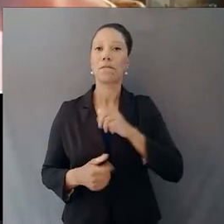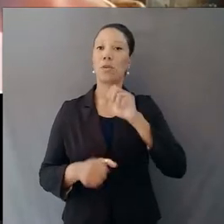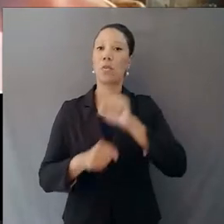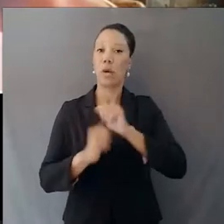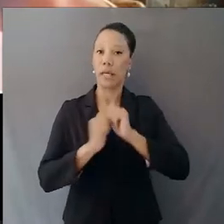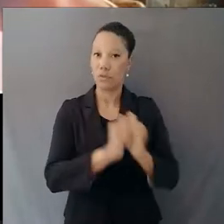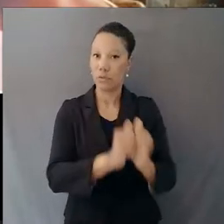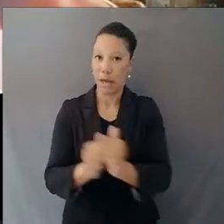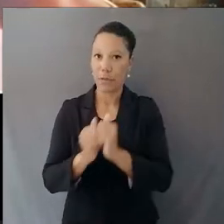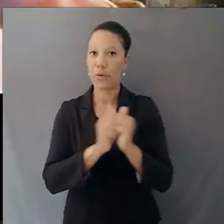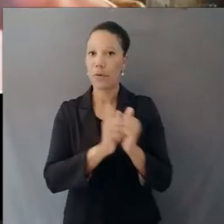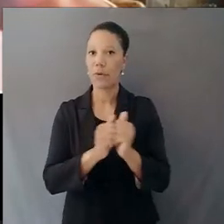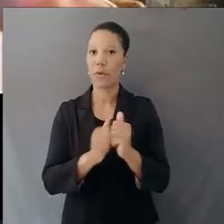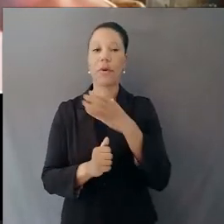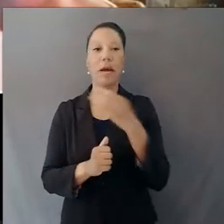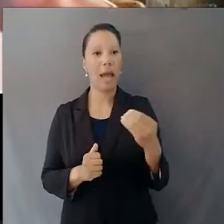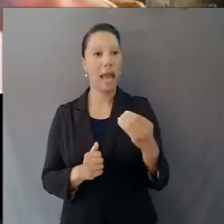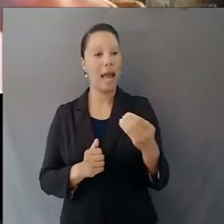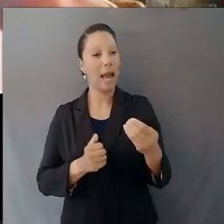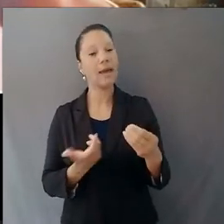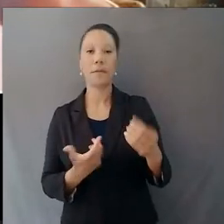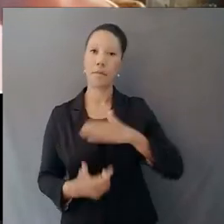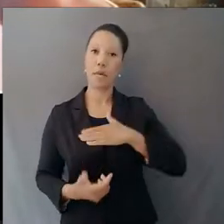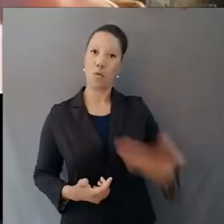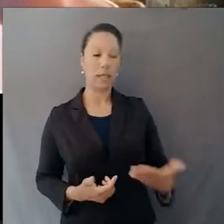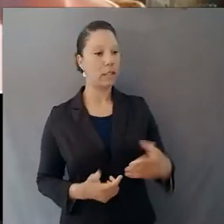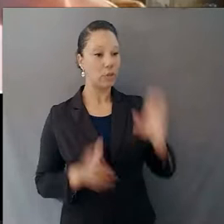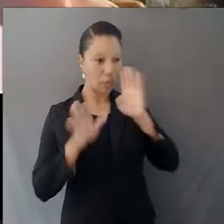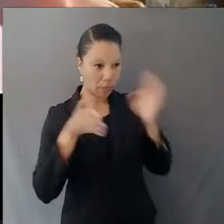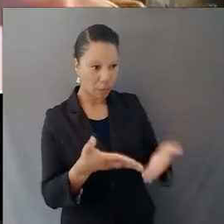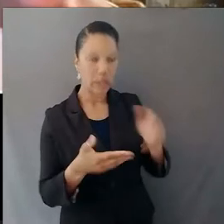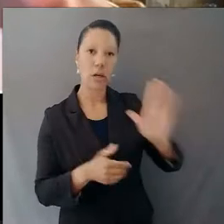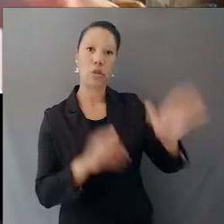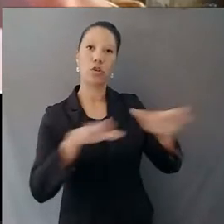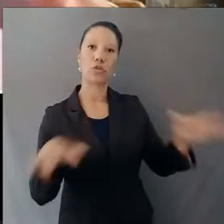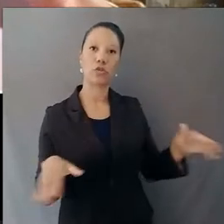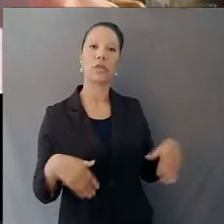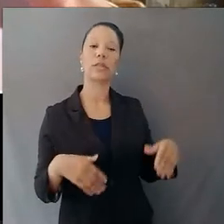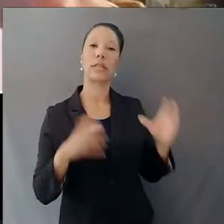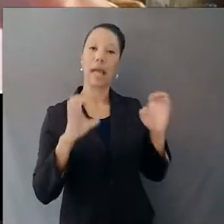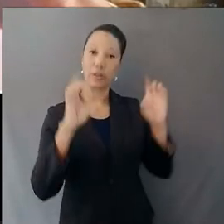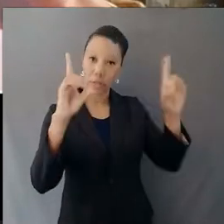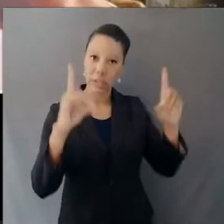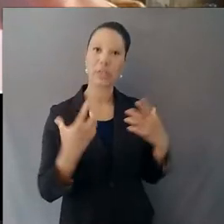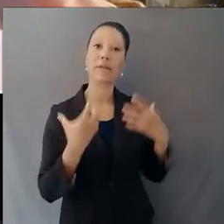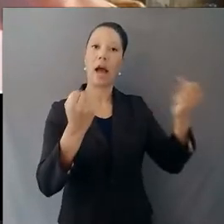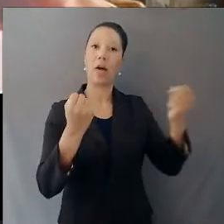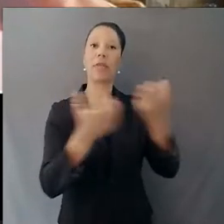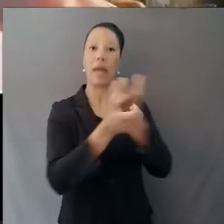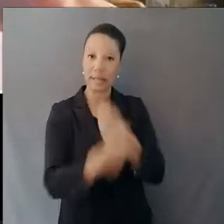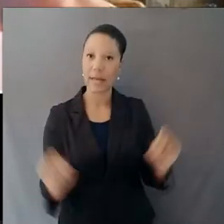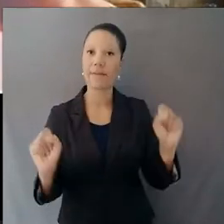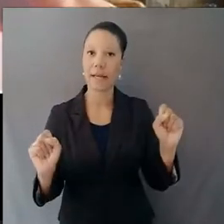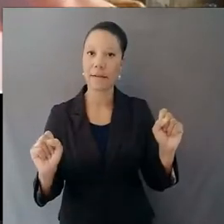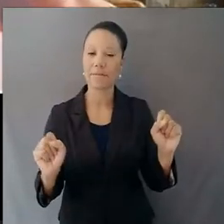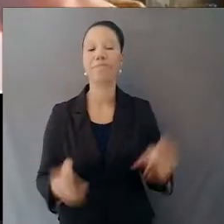and resolute with your child's education and health and safety. That's right. So we're going